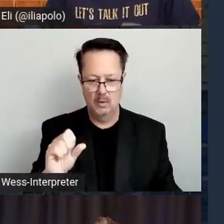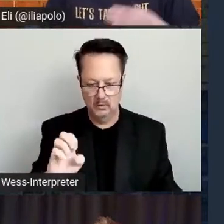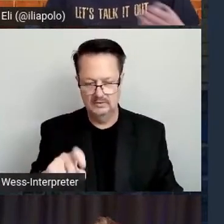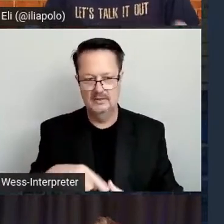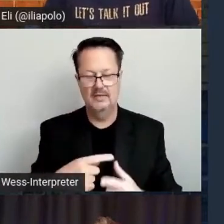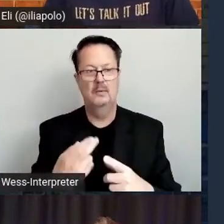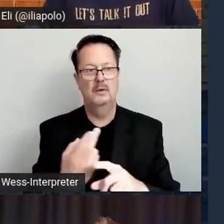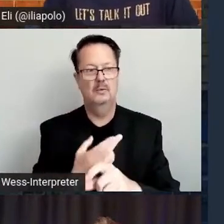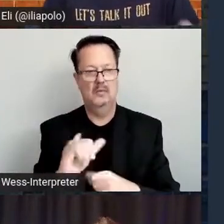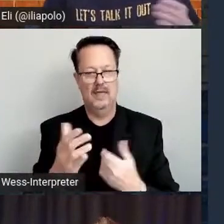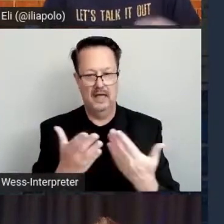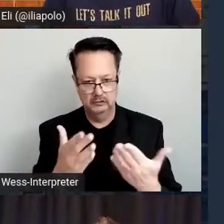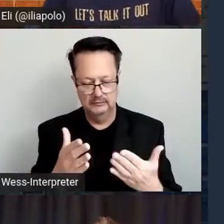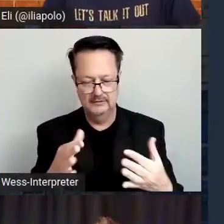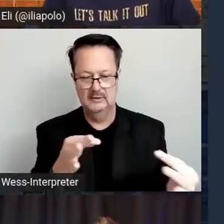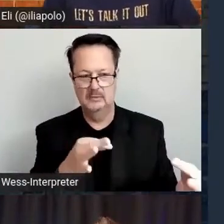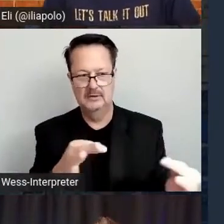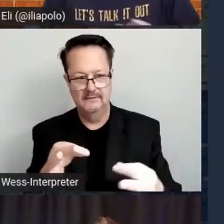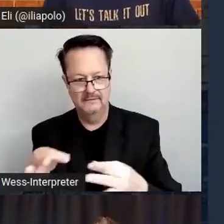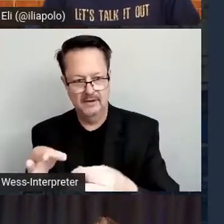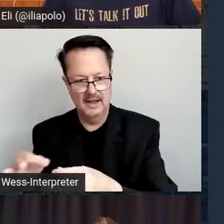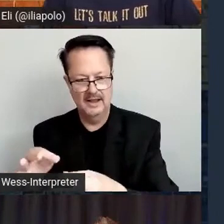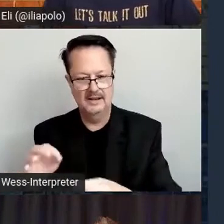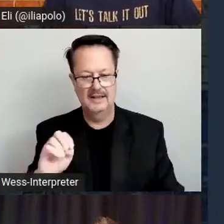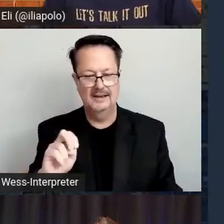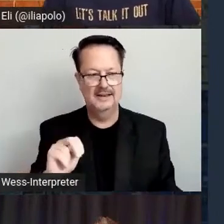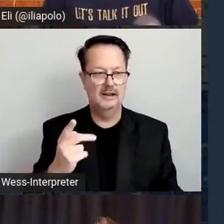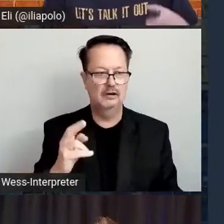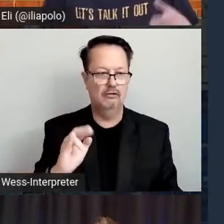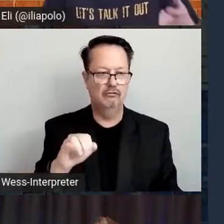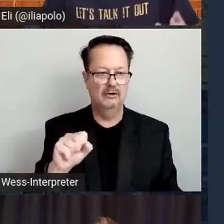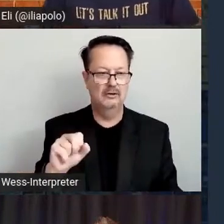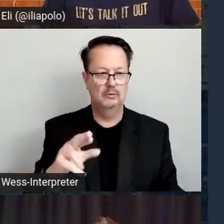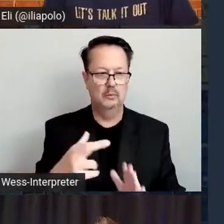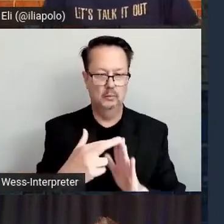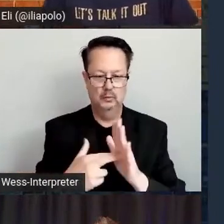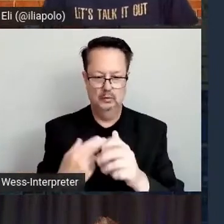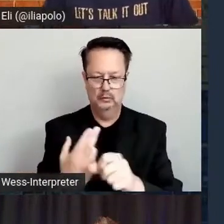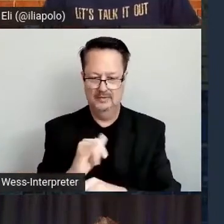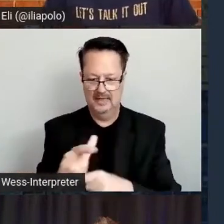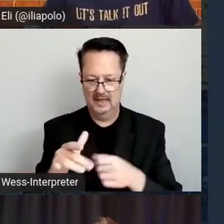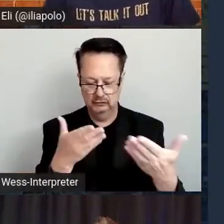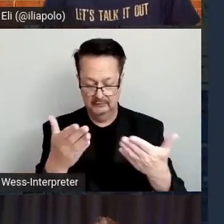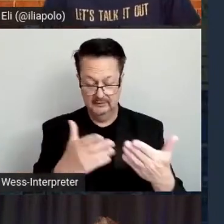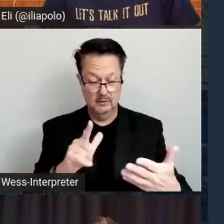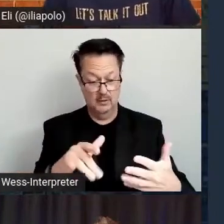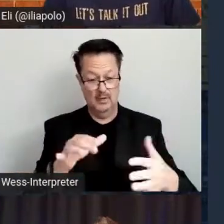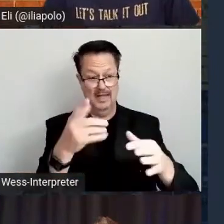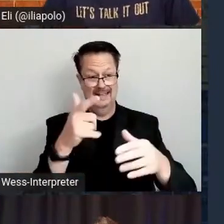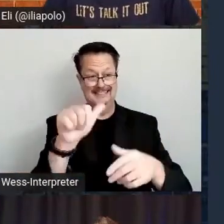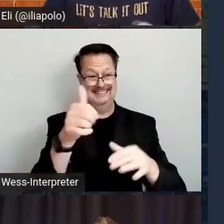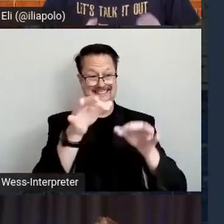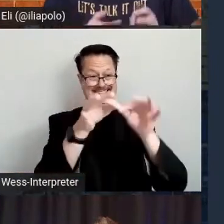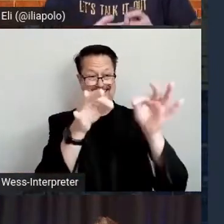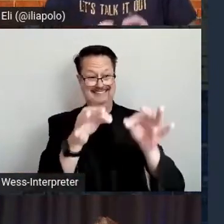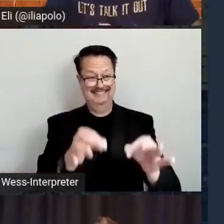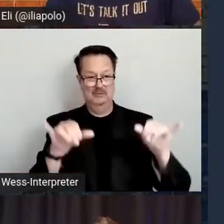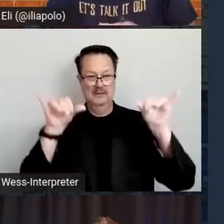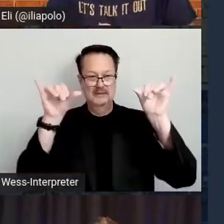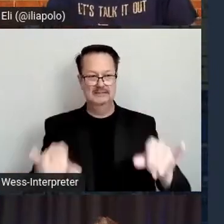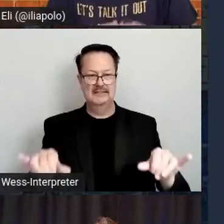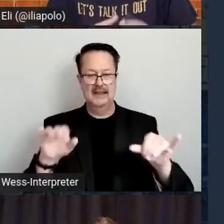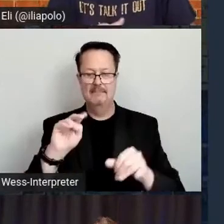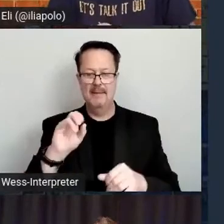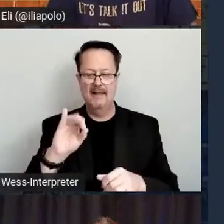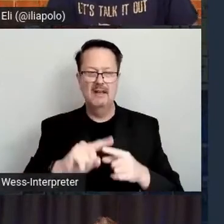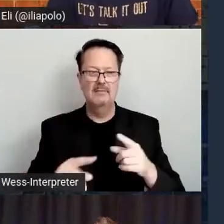service and we define an ingress rule using that service. So these 10 lines of codes will generate the exact same manifest, but in a much more